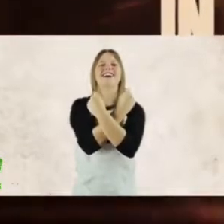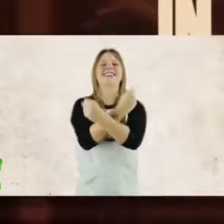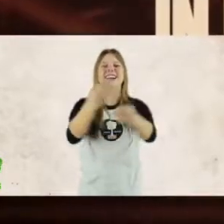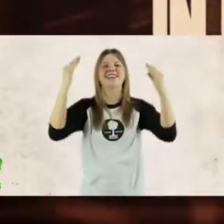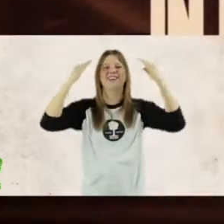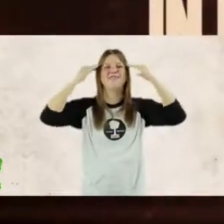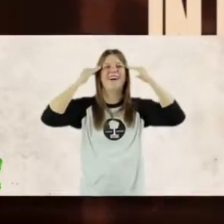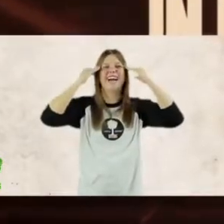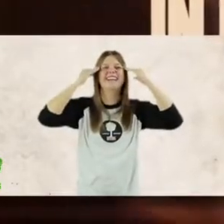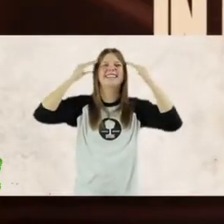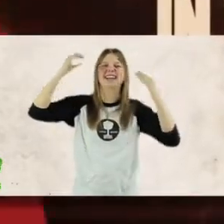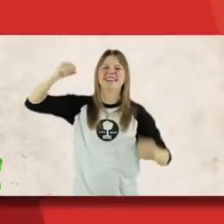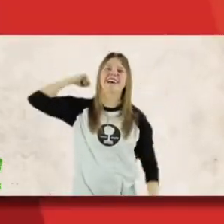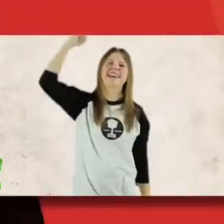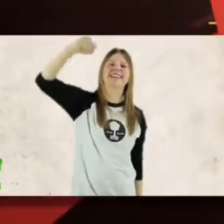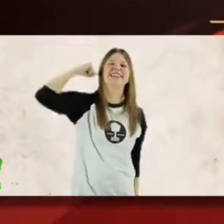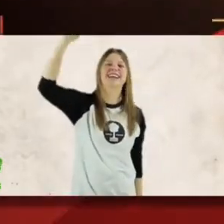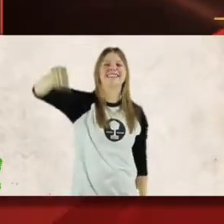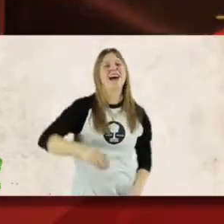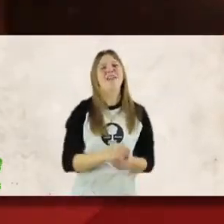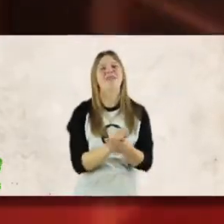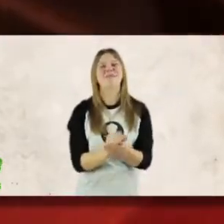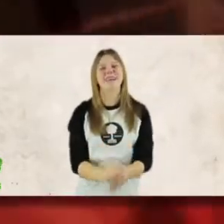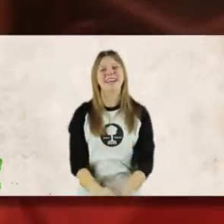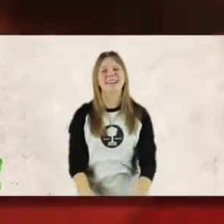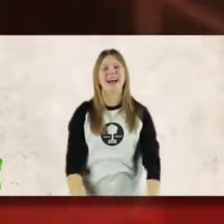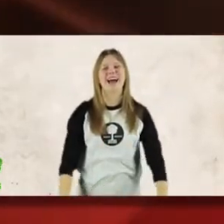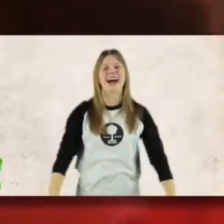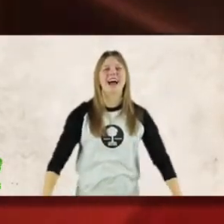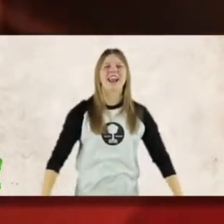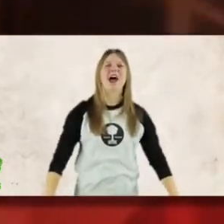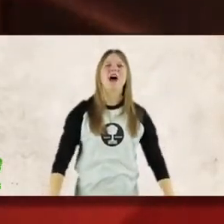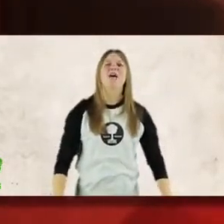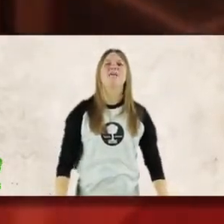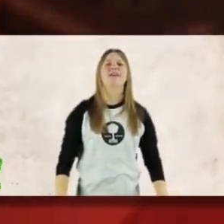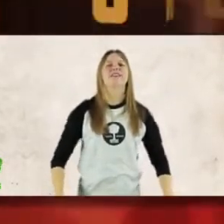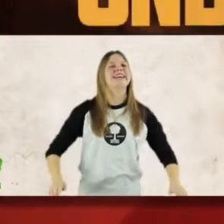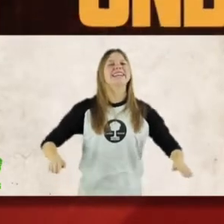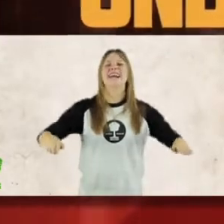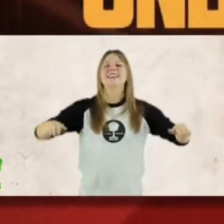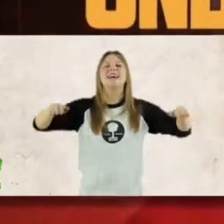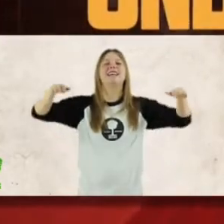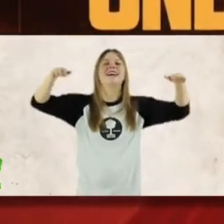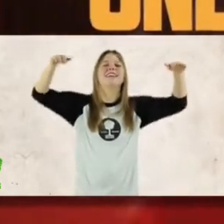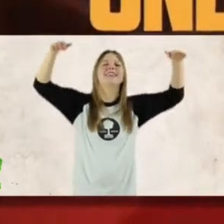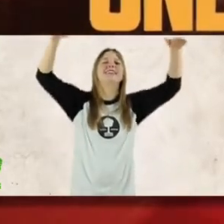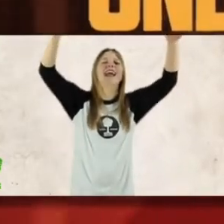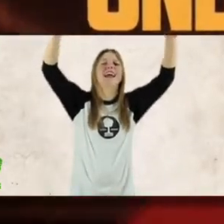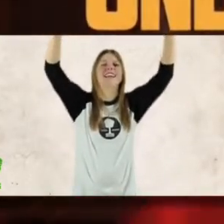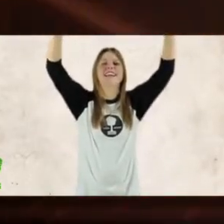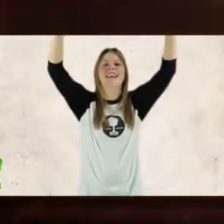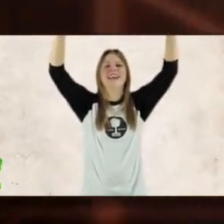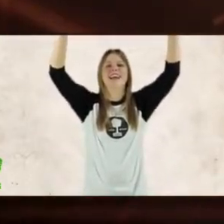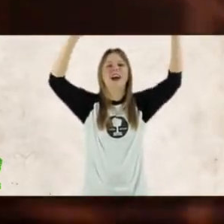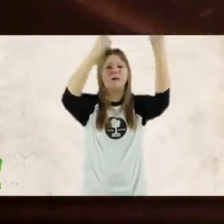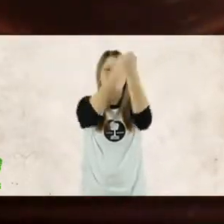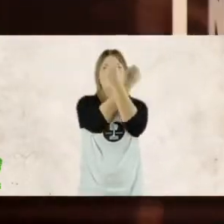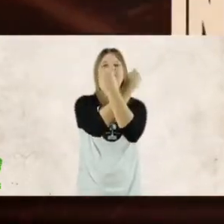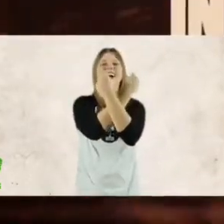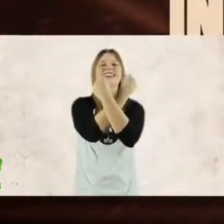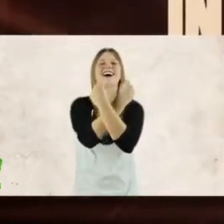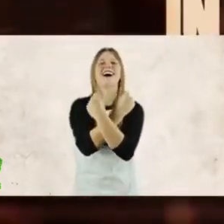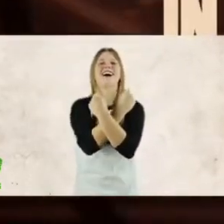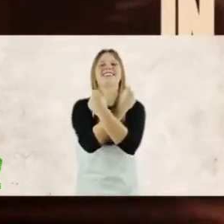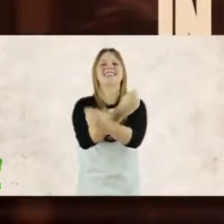your hearts and your minds in Christ Jesus. The peace of God, which transcends all understanding,